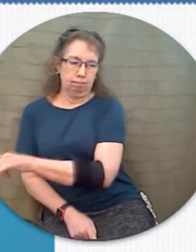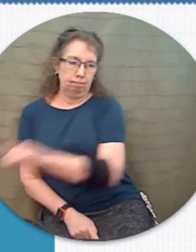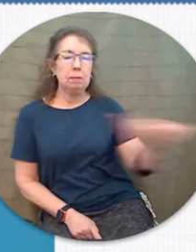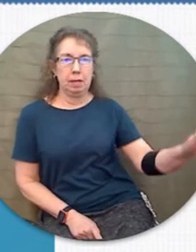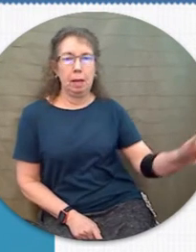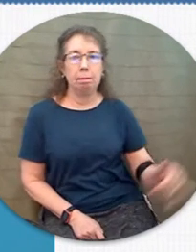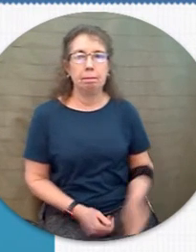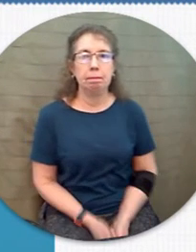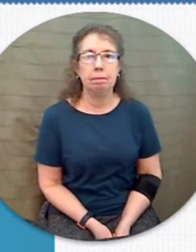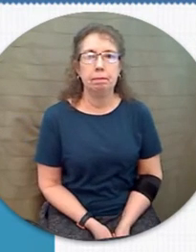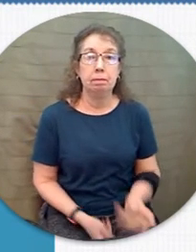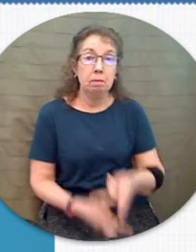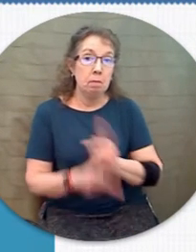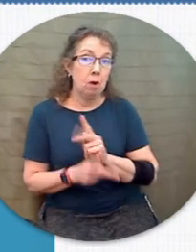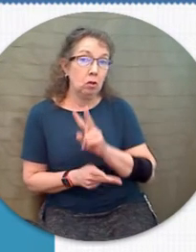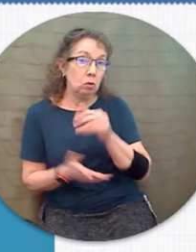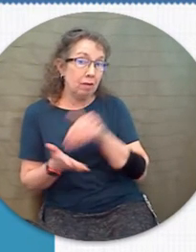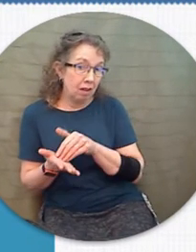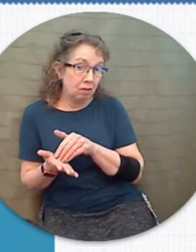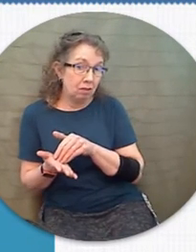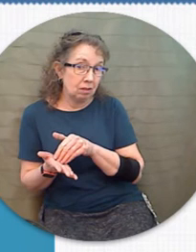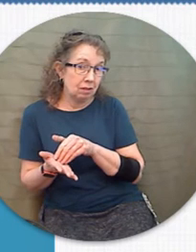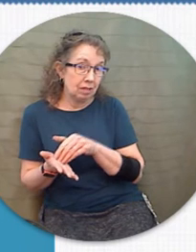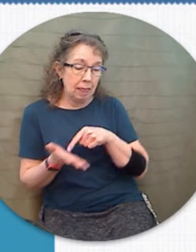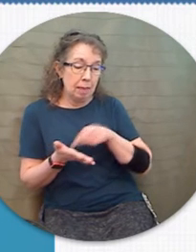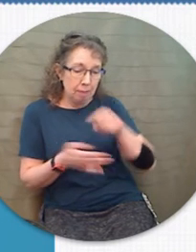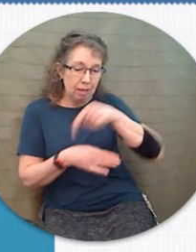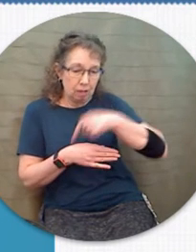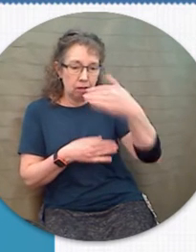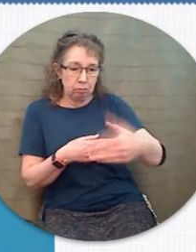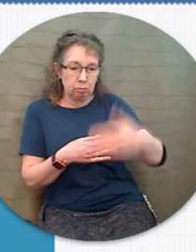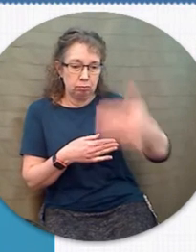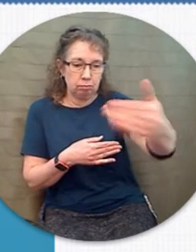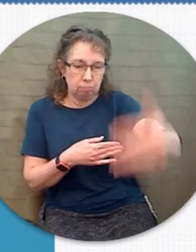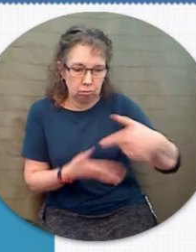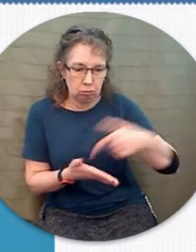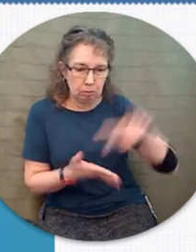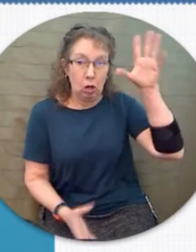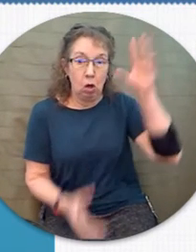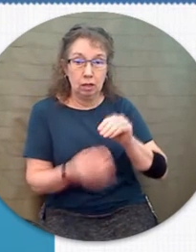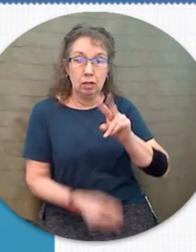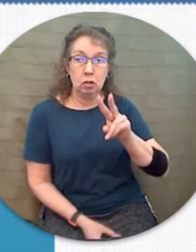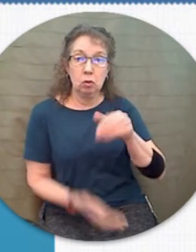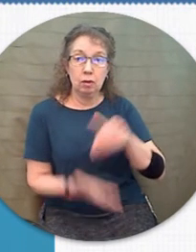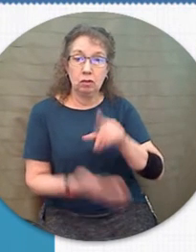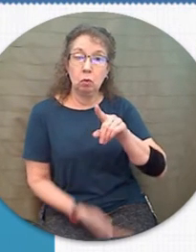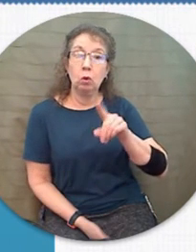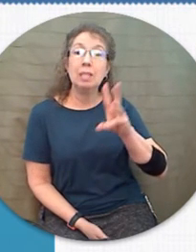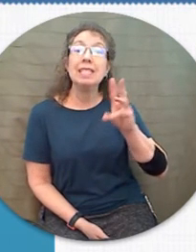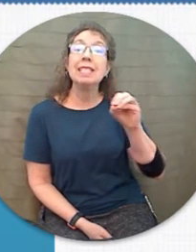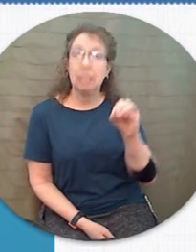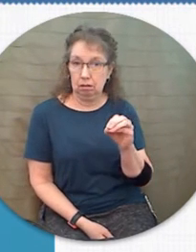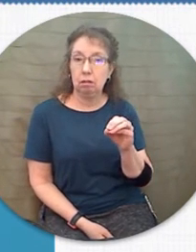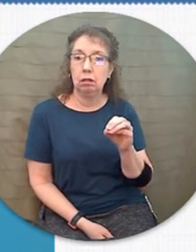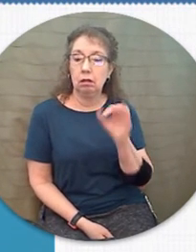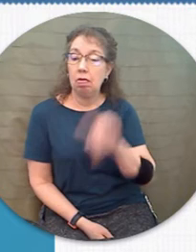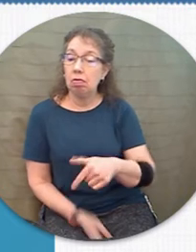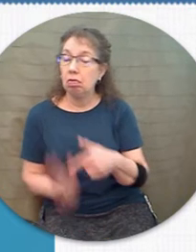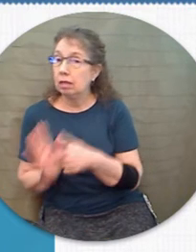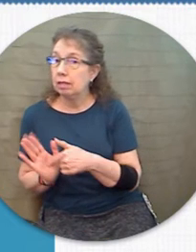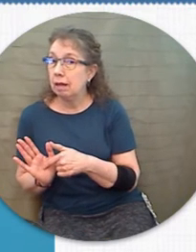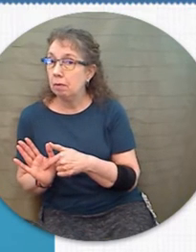So if we borrowed 2,000 initially and then we paid over time 2,160, then we paid, in this example,